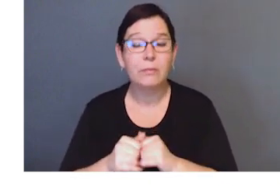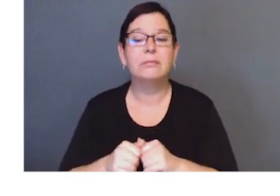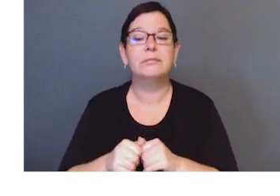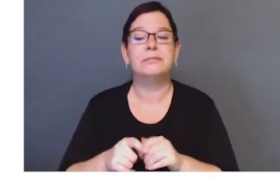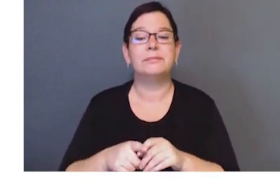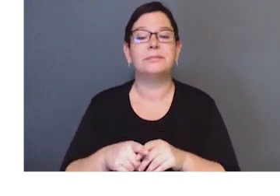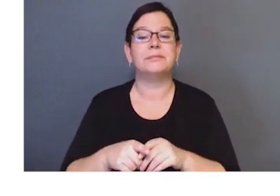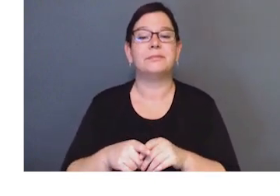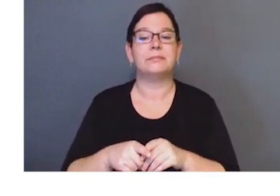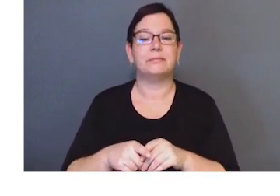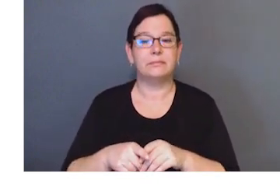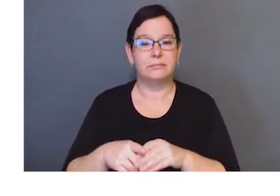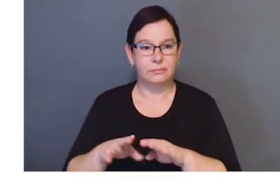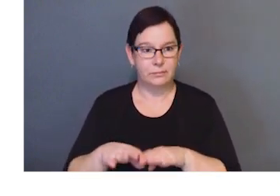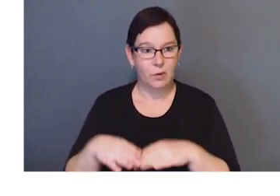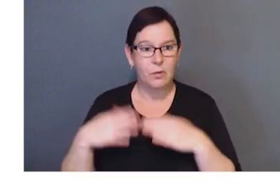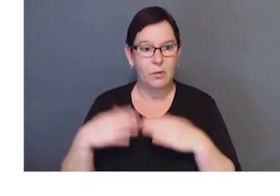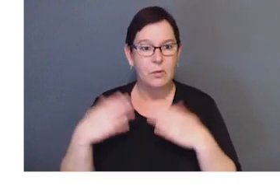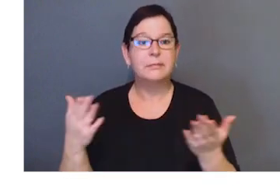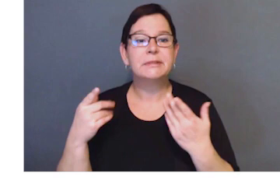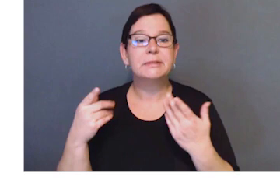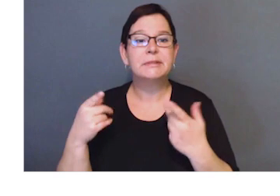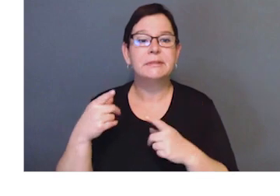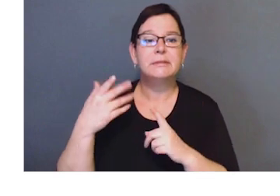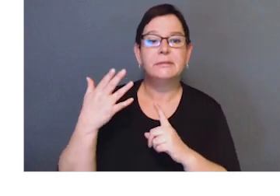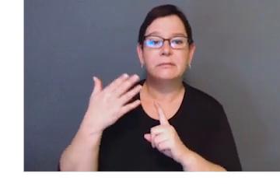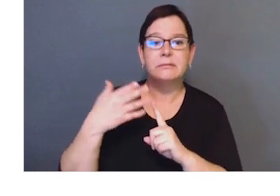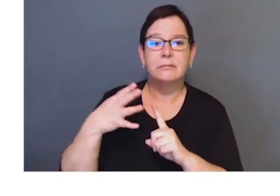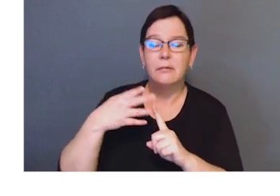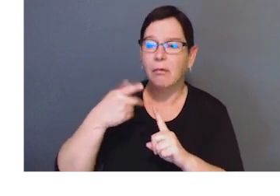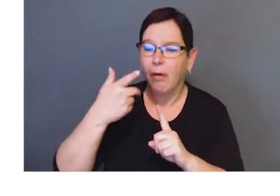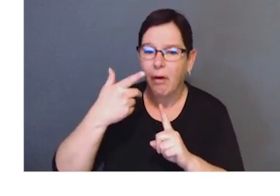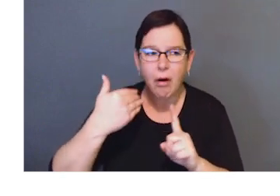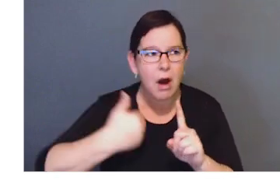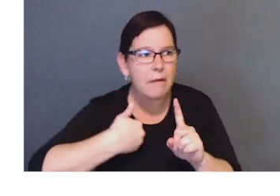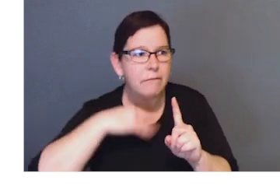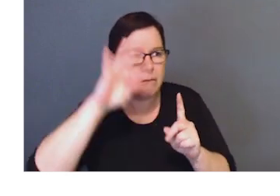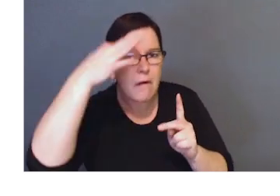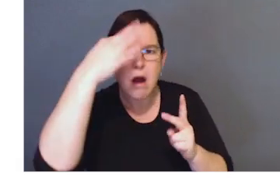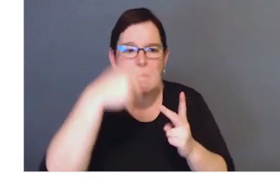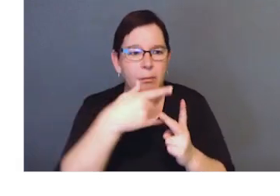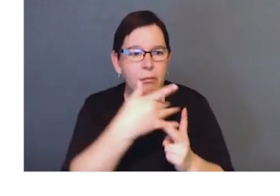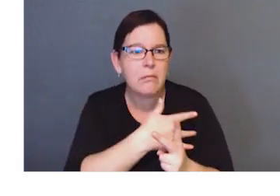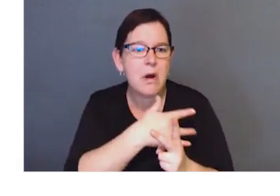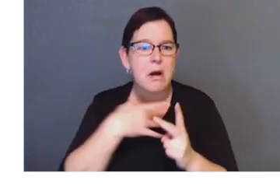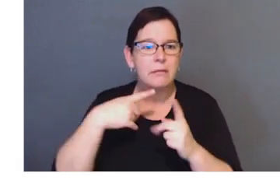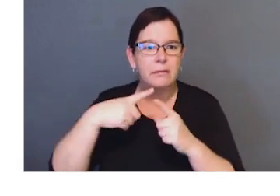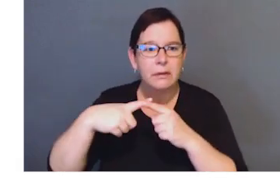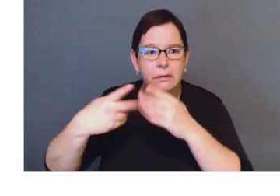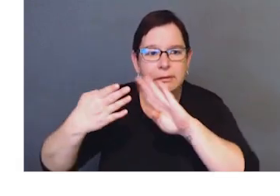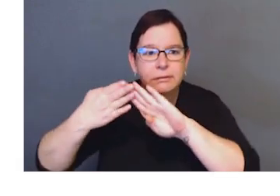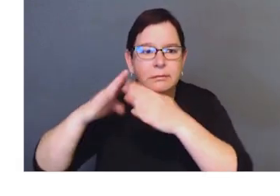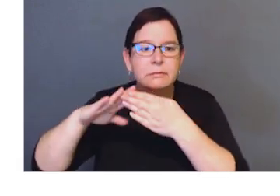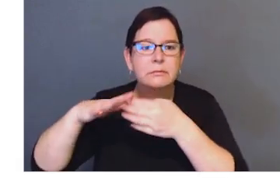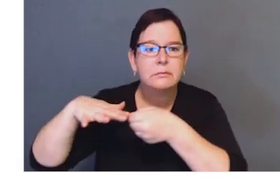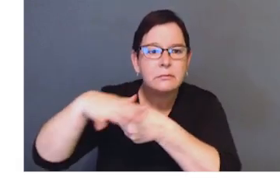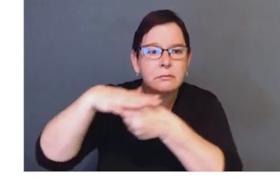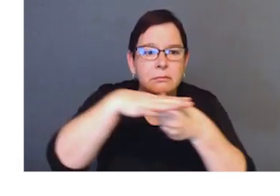provincial, and territorial programs, such as the Registered Disability Savings Plan,